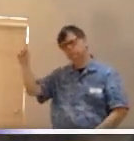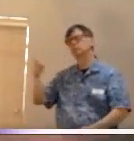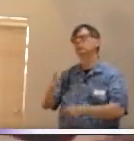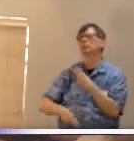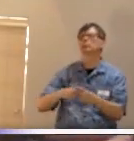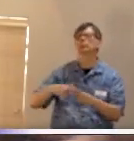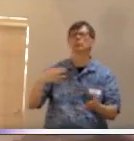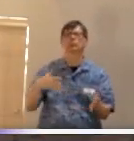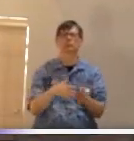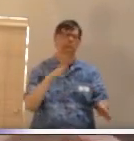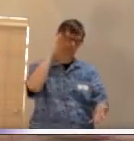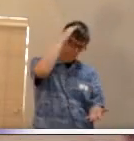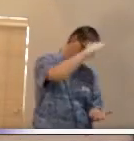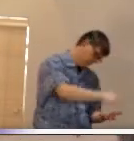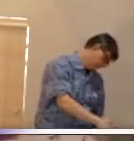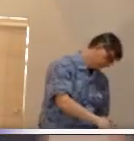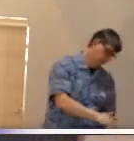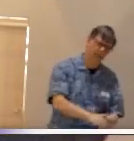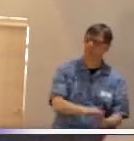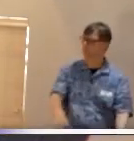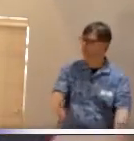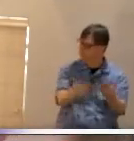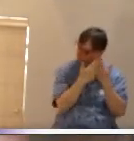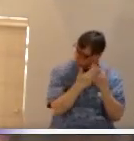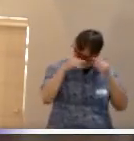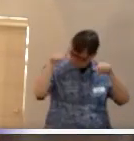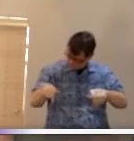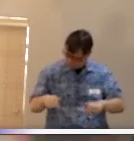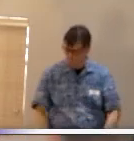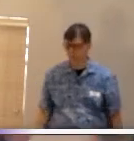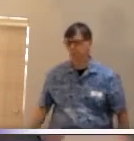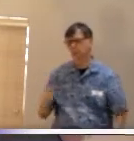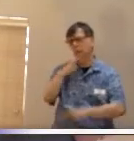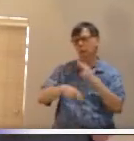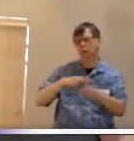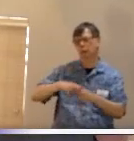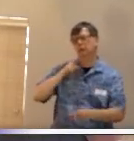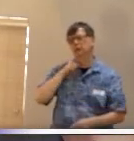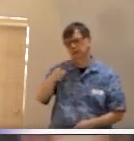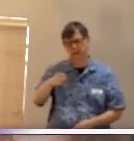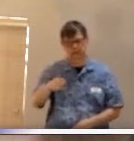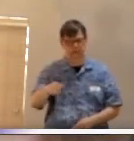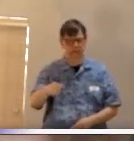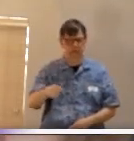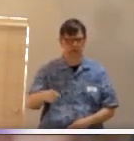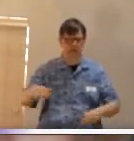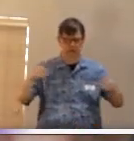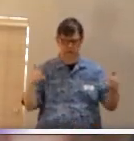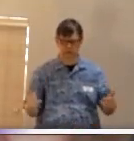you begin to believe that the world isn't a safe place. But the world is a safe place because the world that you see is